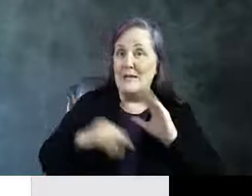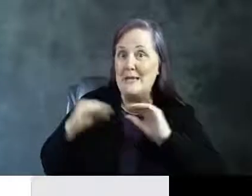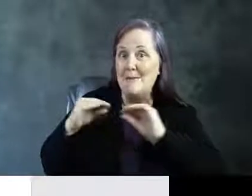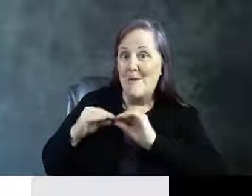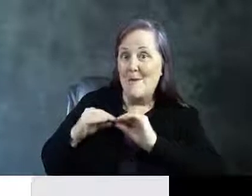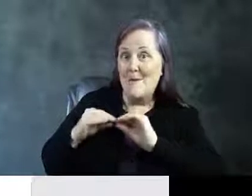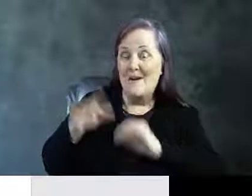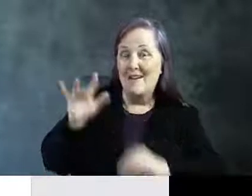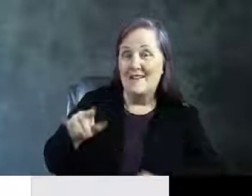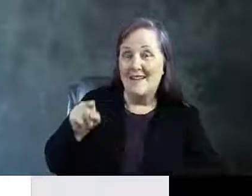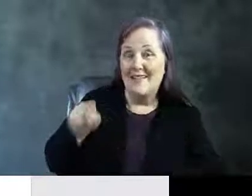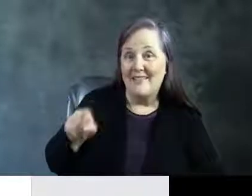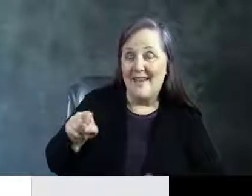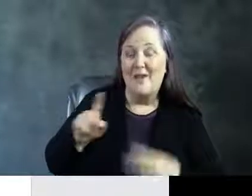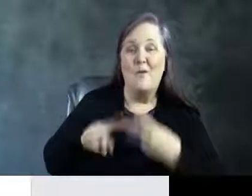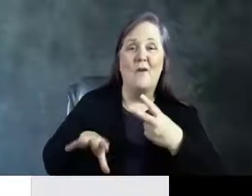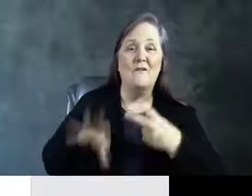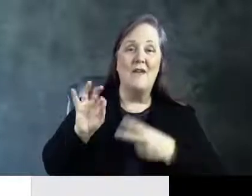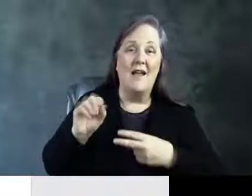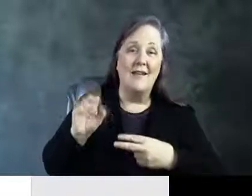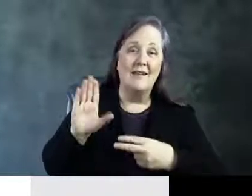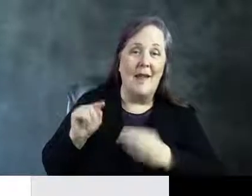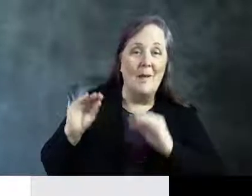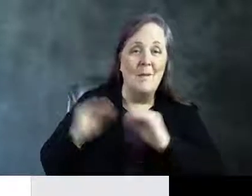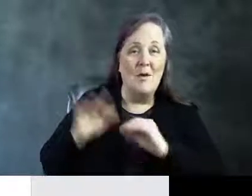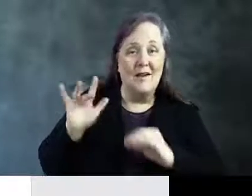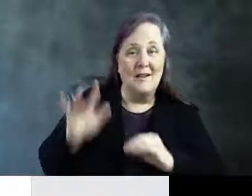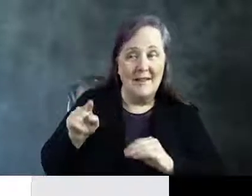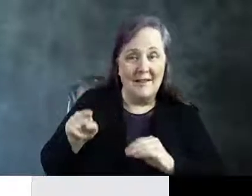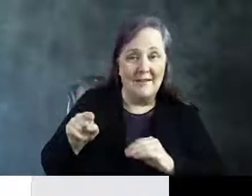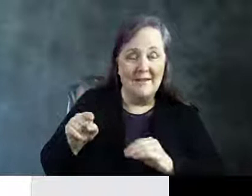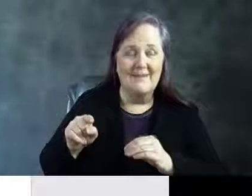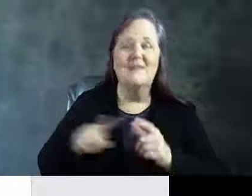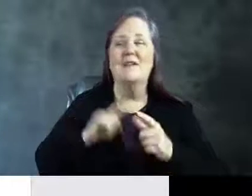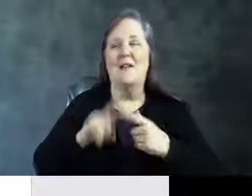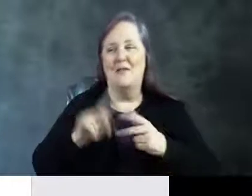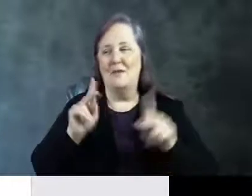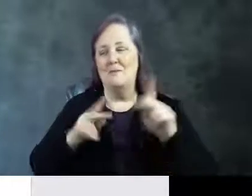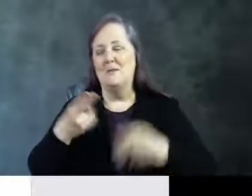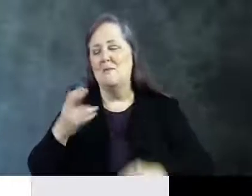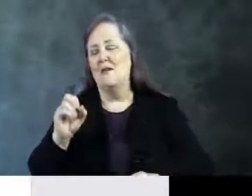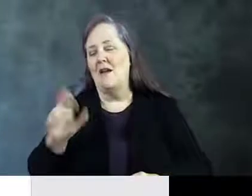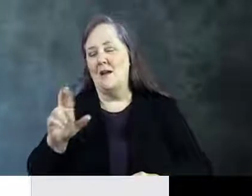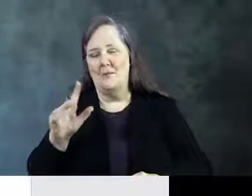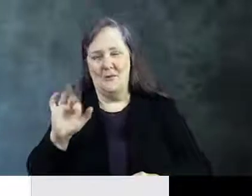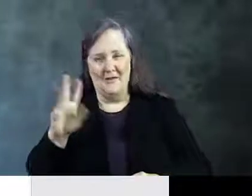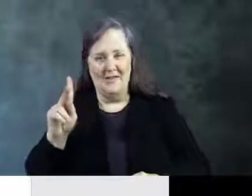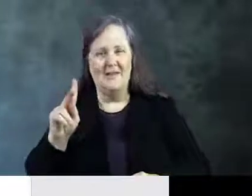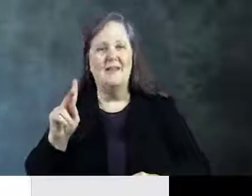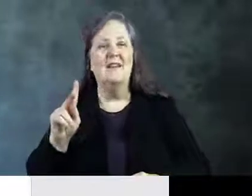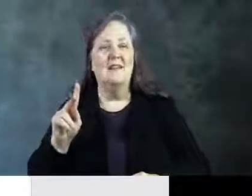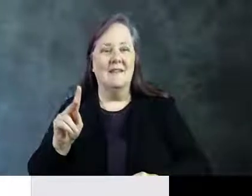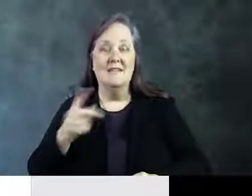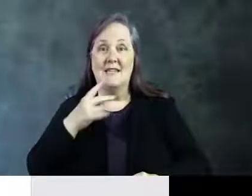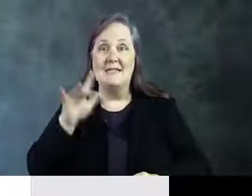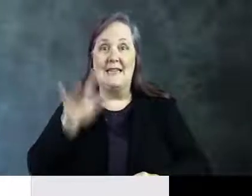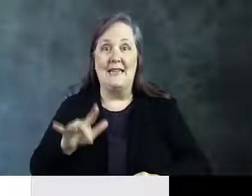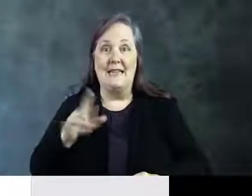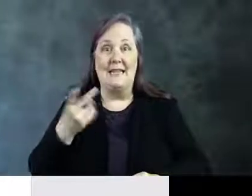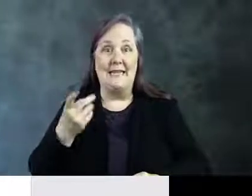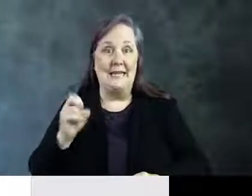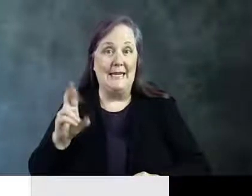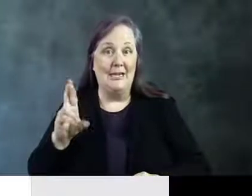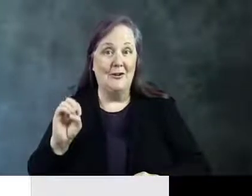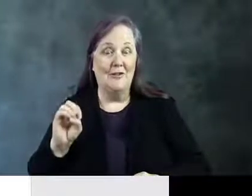here, or find out more, click here. And people hyperlink that text that says click here. Well, if we